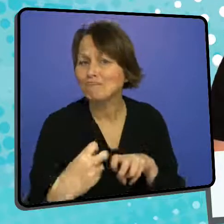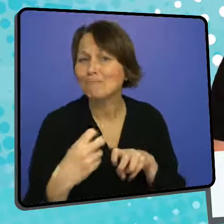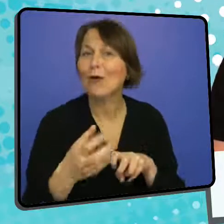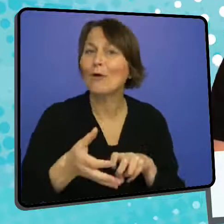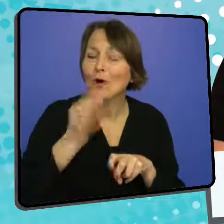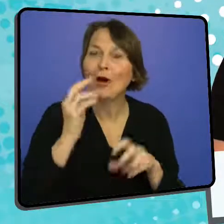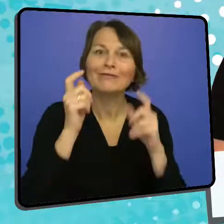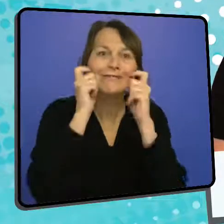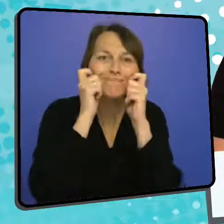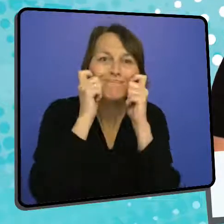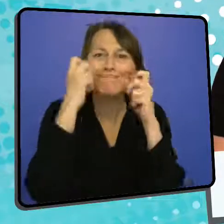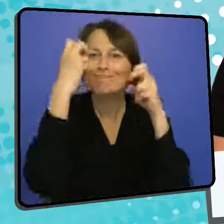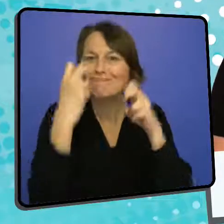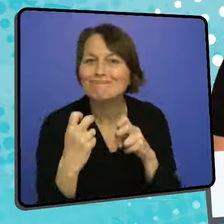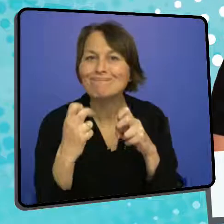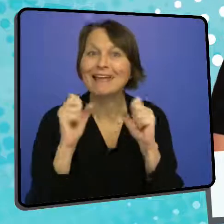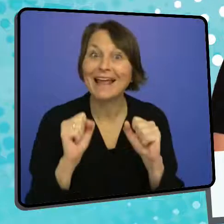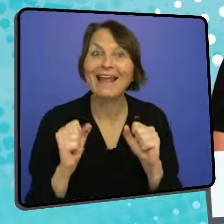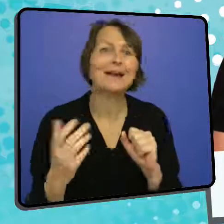space.